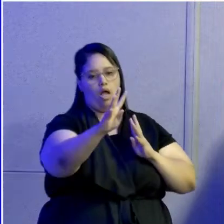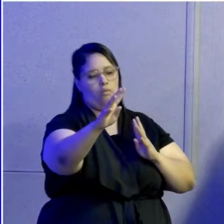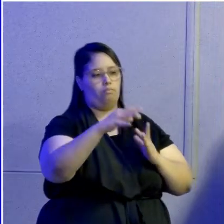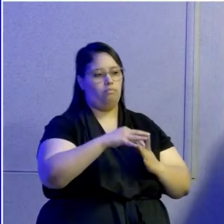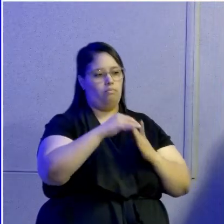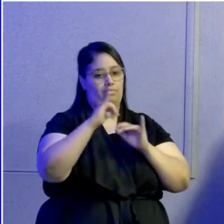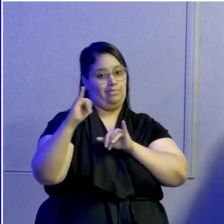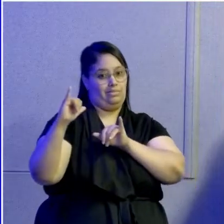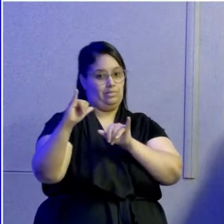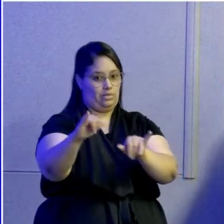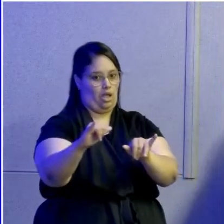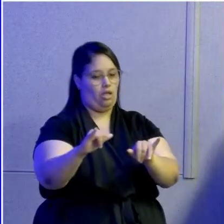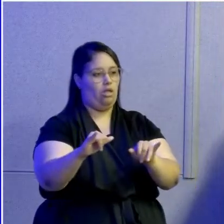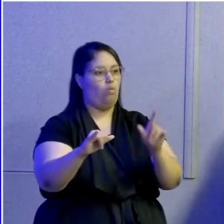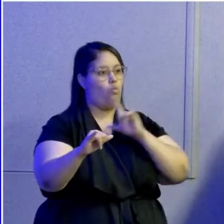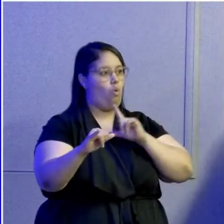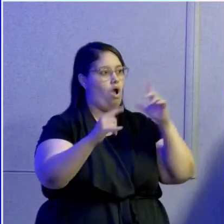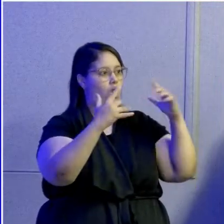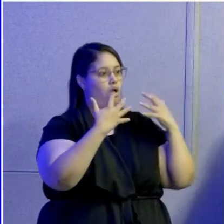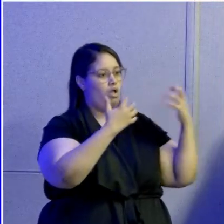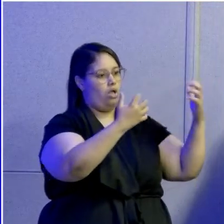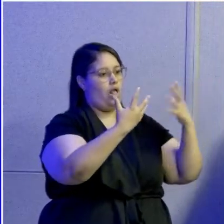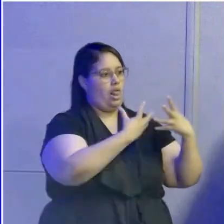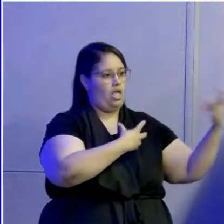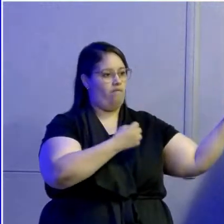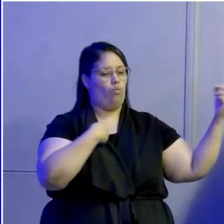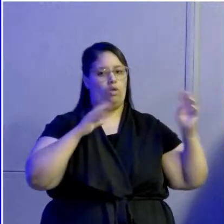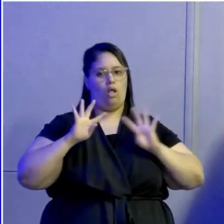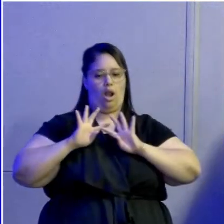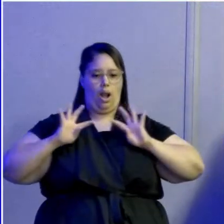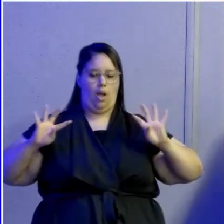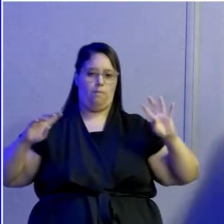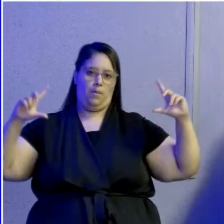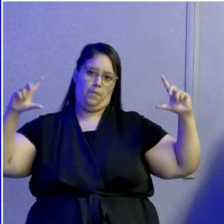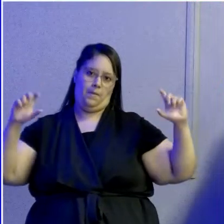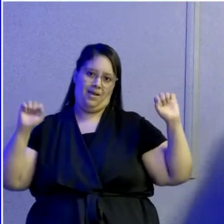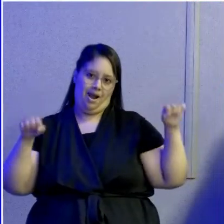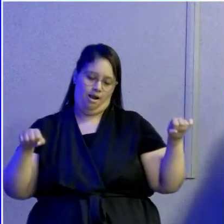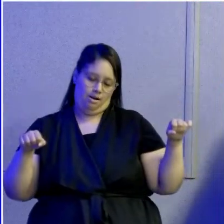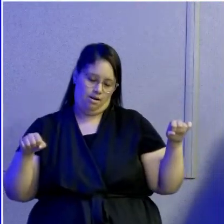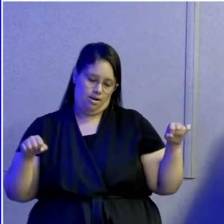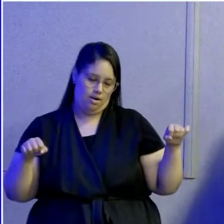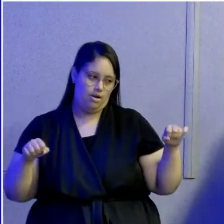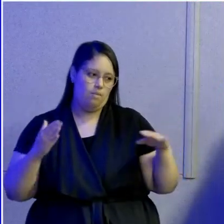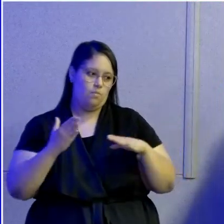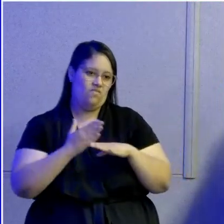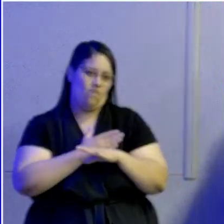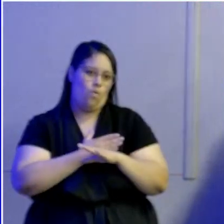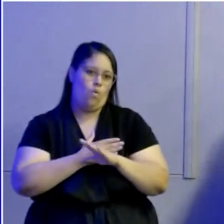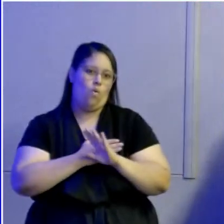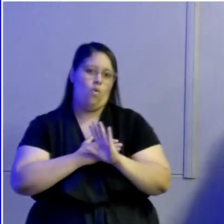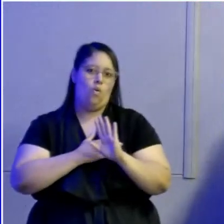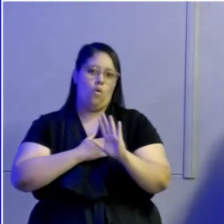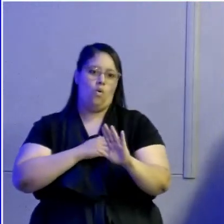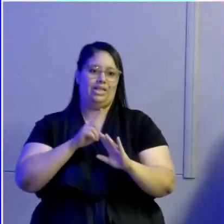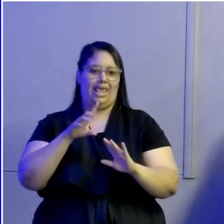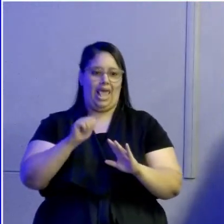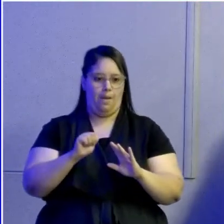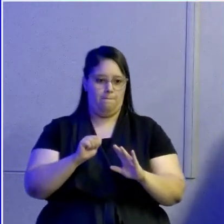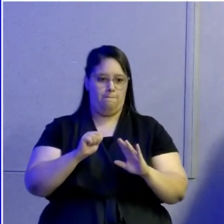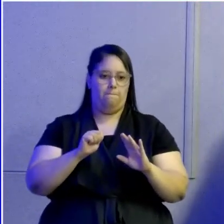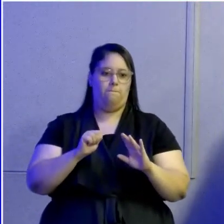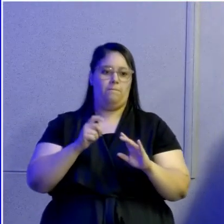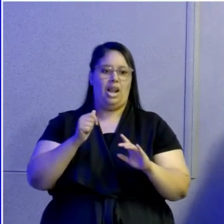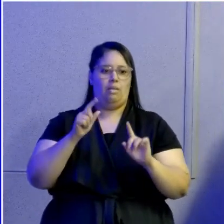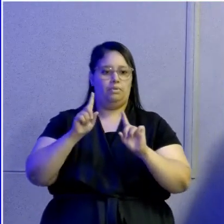remain behind as people rush out so that we can take a beautiful picture with you before we take the DM on a little bit of